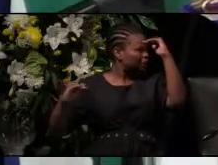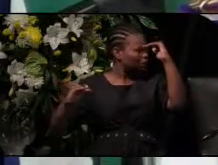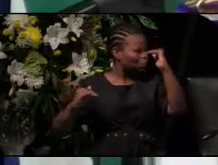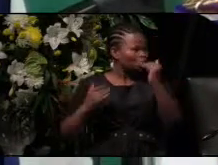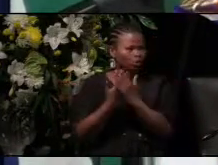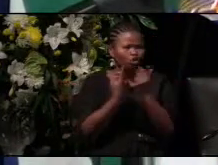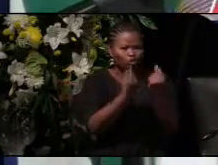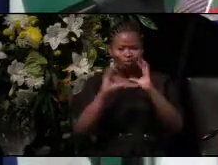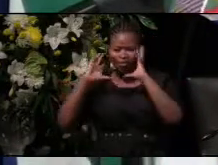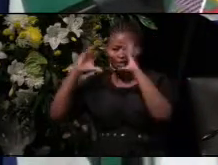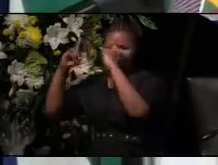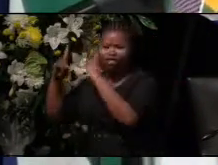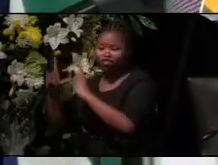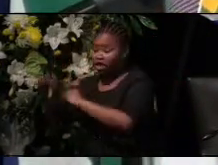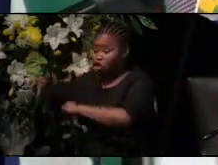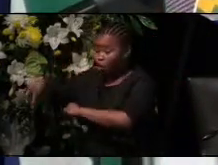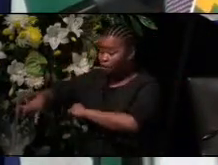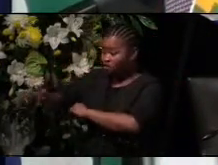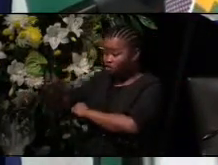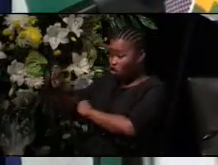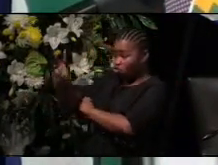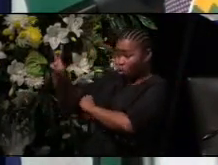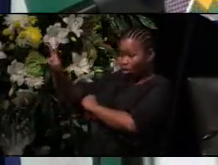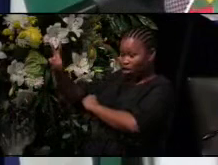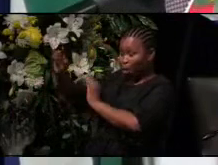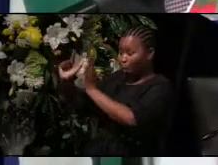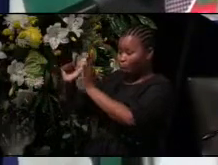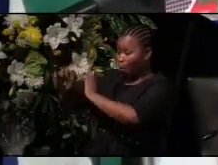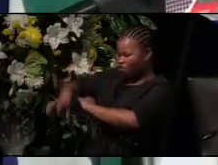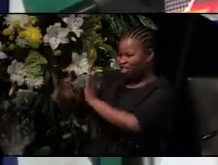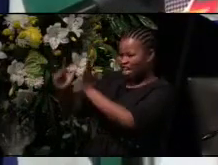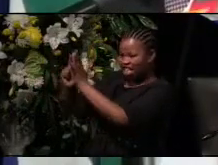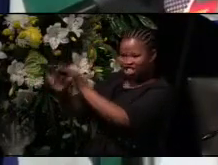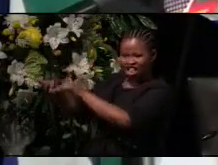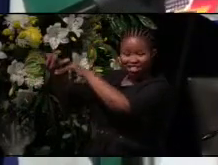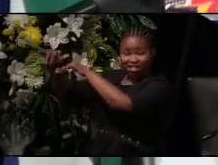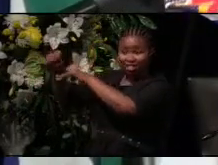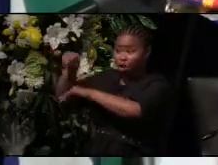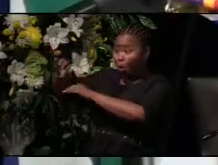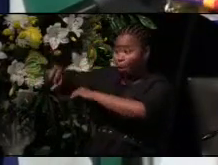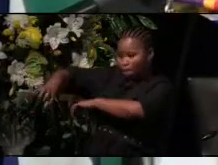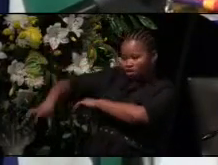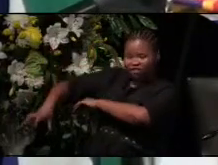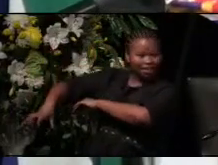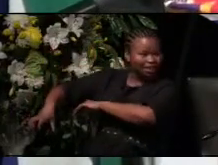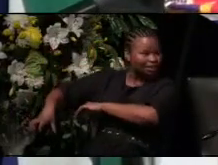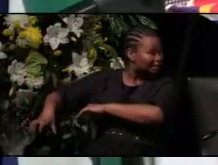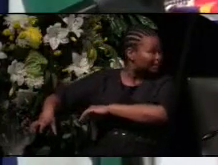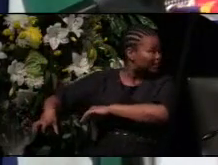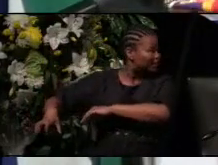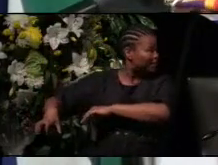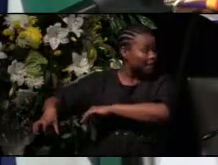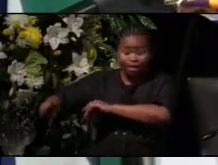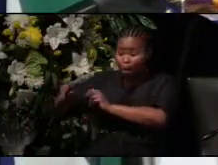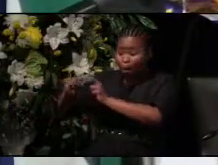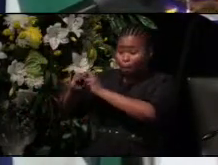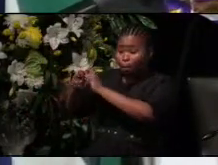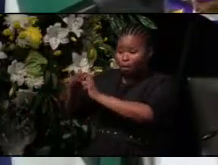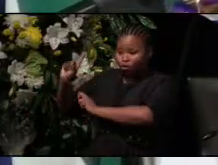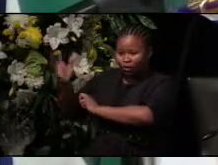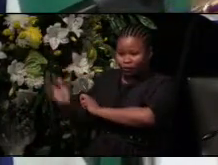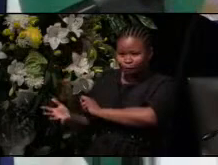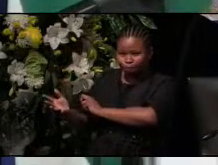we did take a decision in the Northwest provision legislature that the province must be changed but a problem